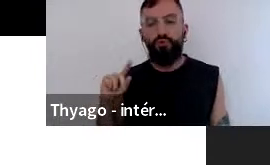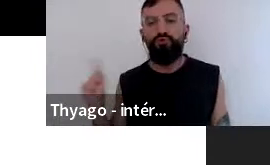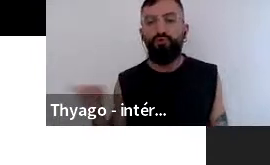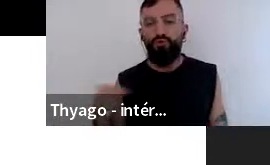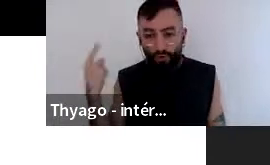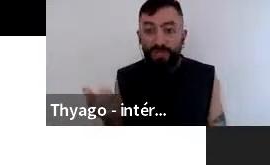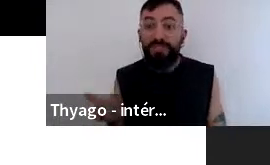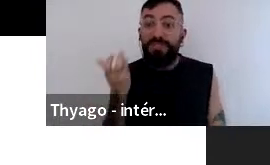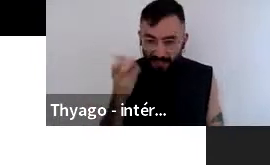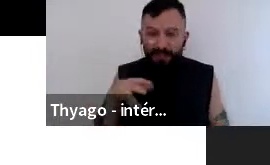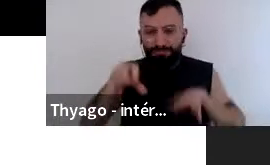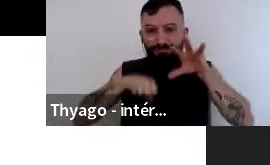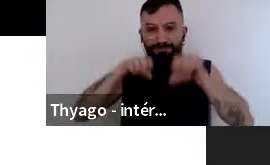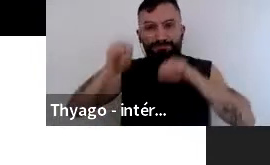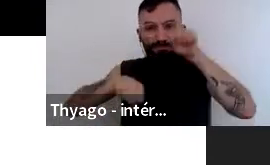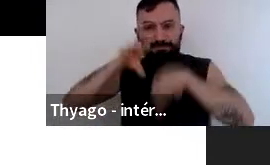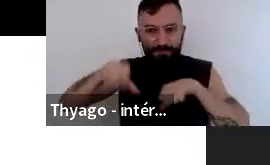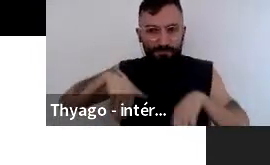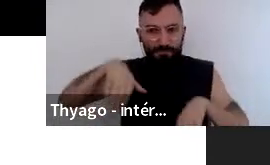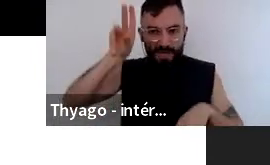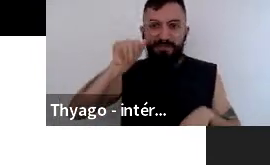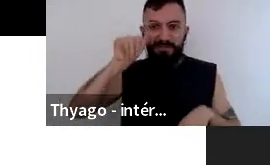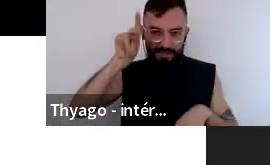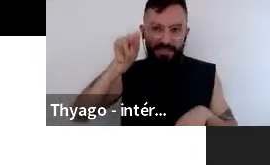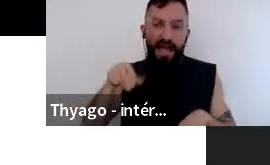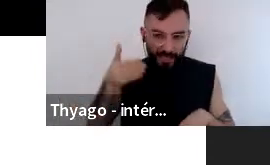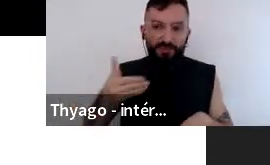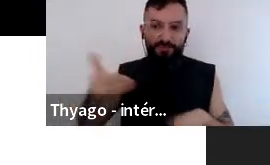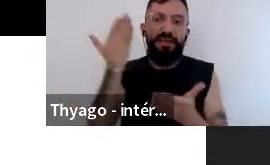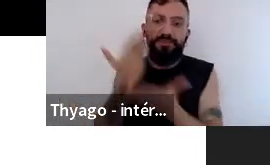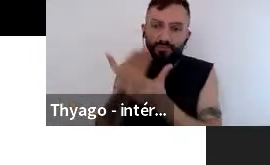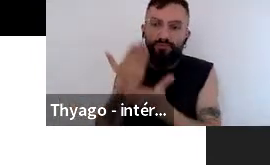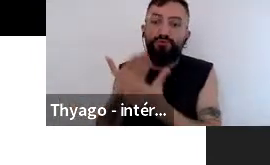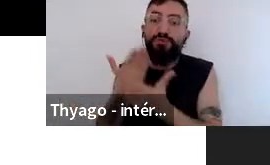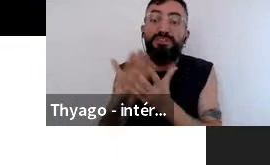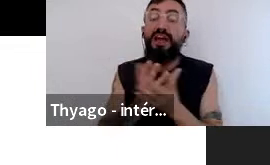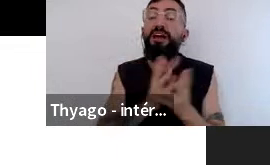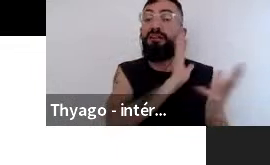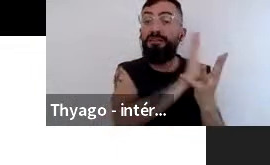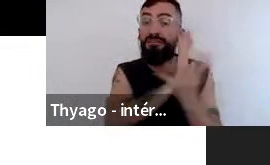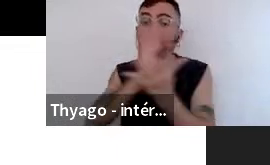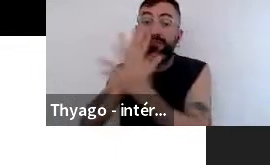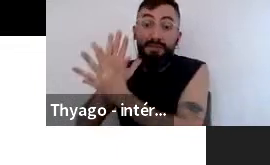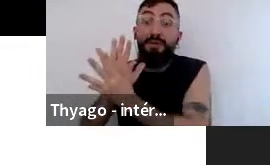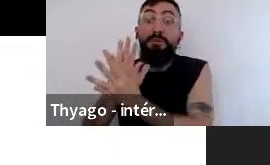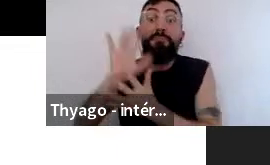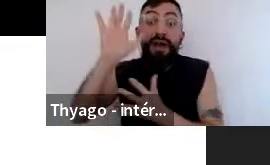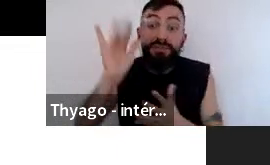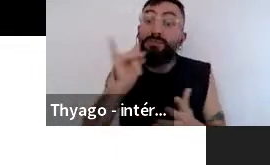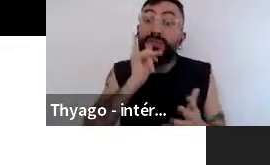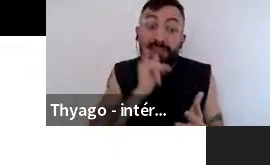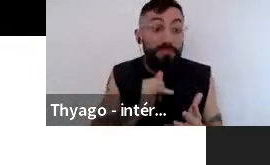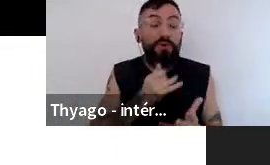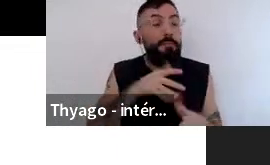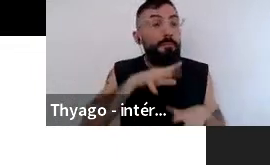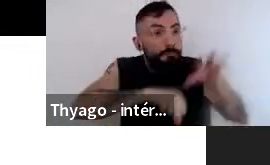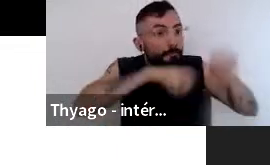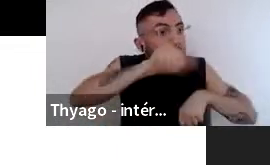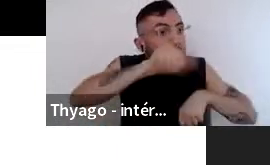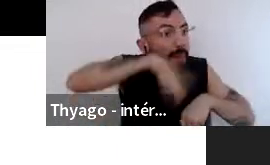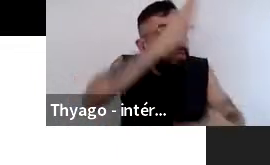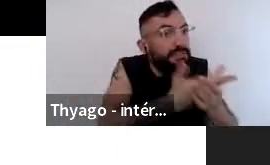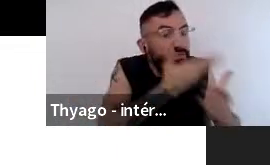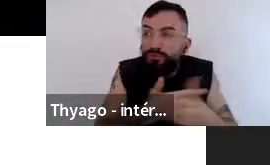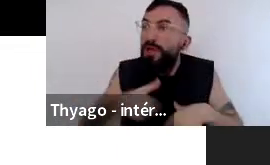data we analyze, the more categories we have to create. So it seems to be like an